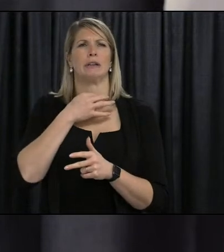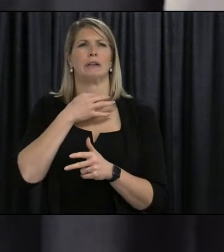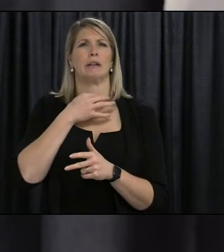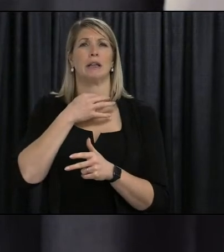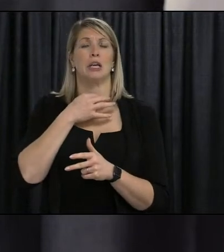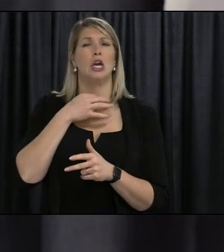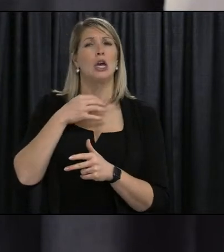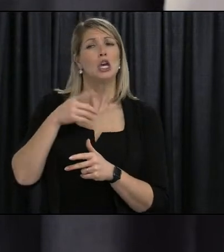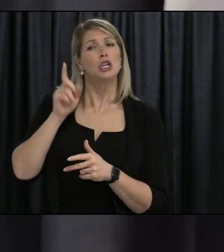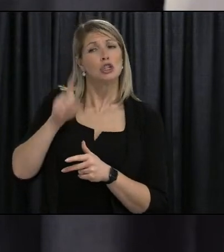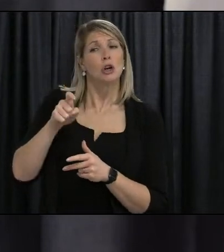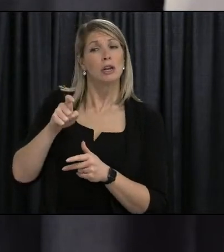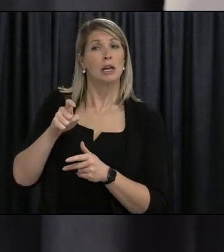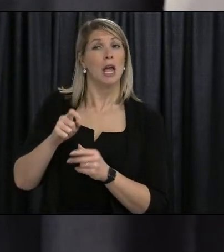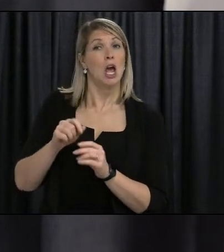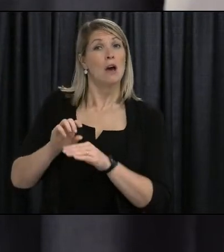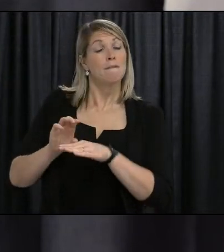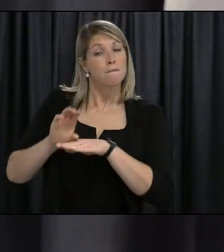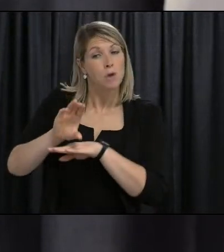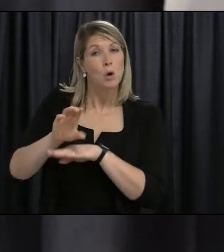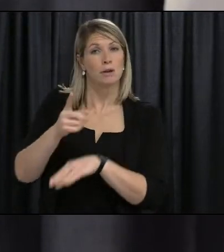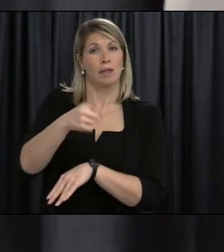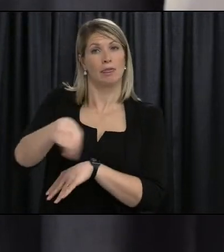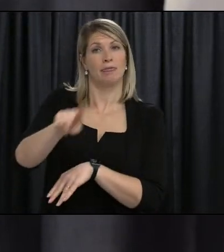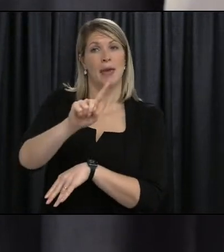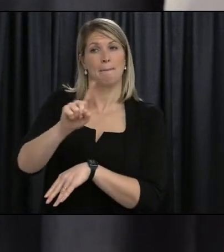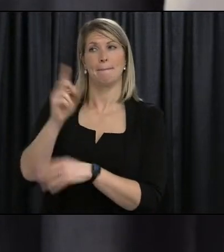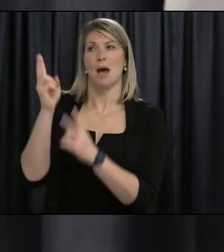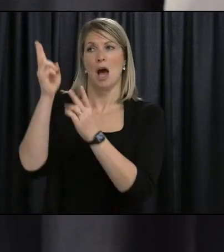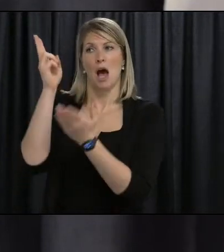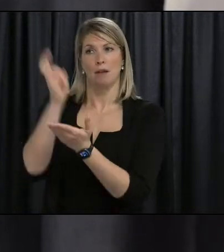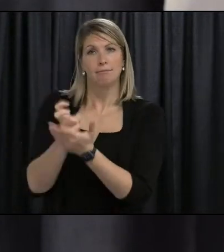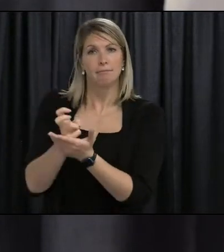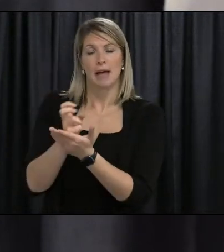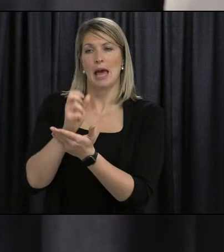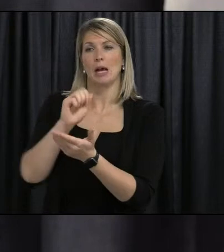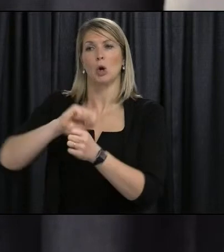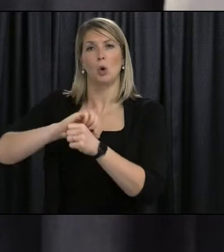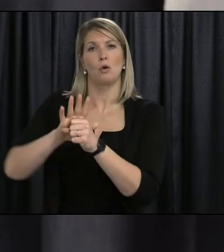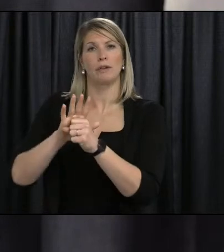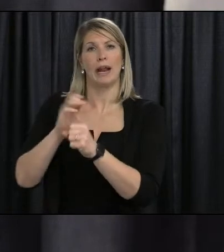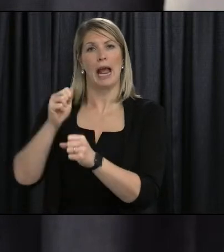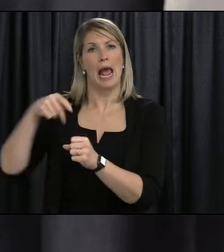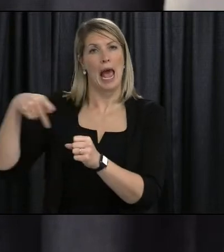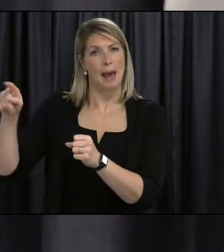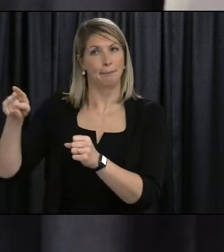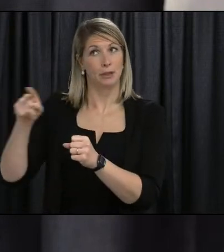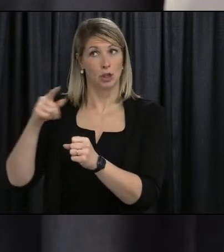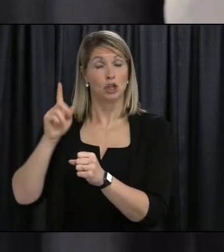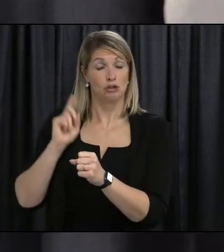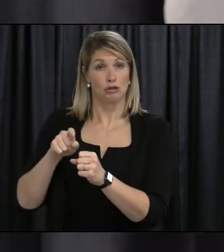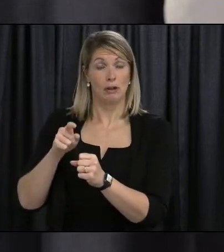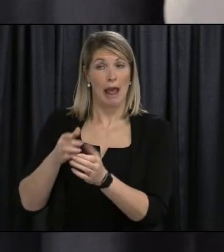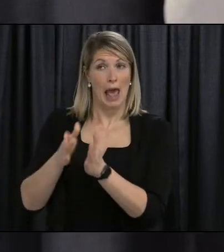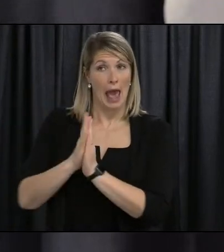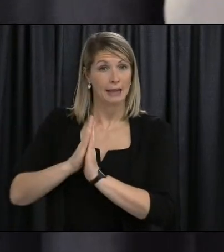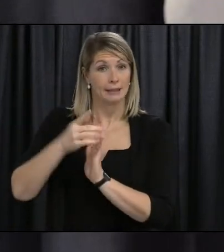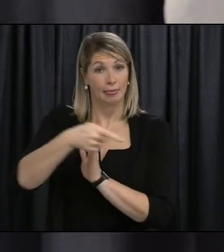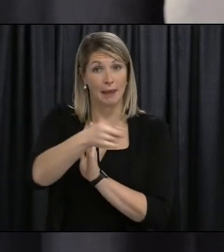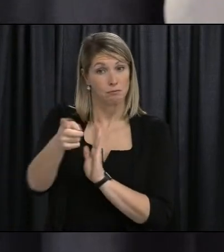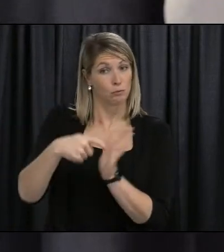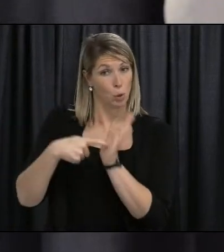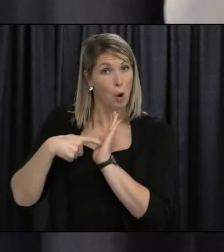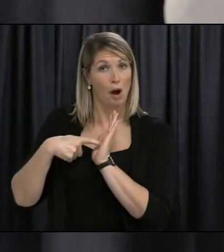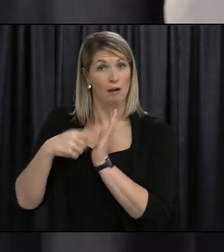app? For them to have... As another tool in the toolbox, The COVID app. The COVID app. Oh, I see. I